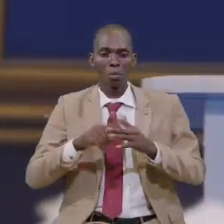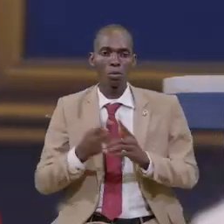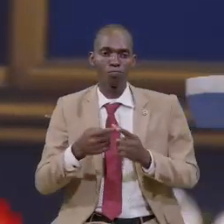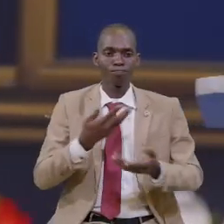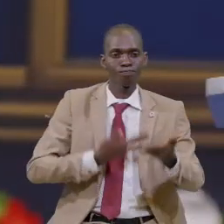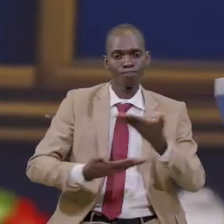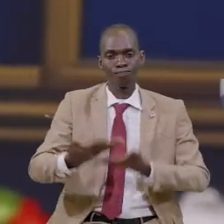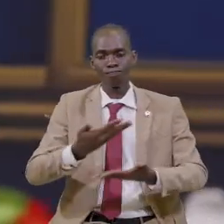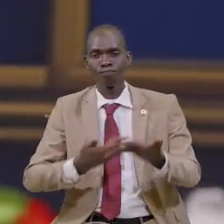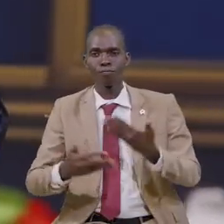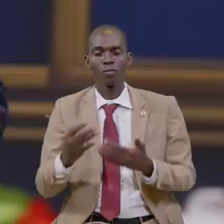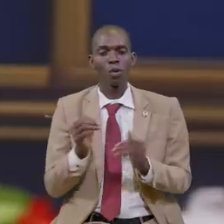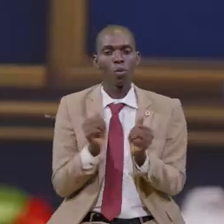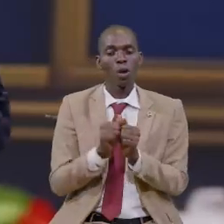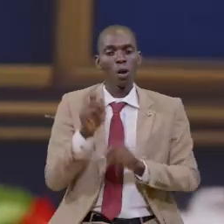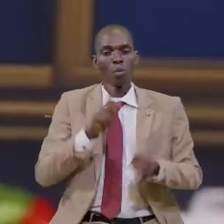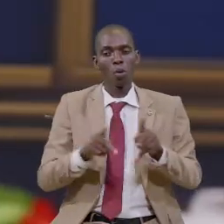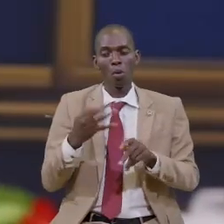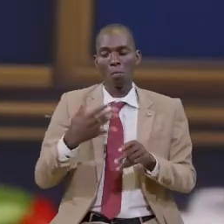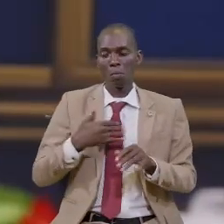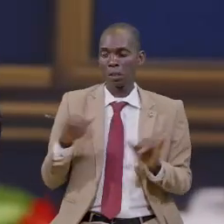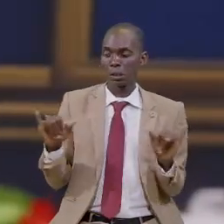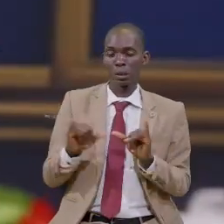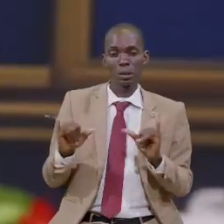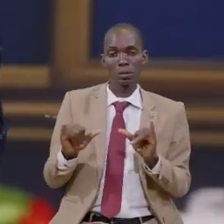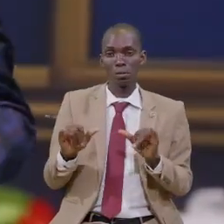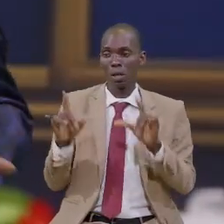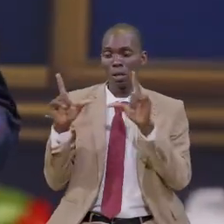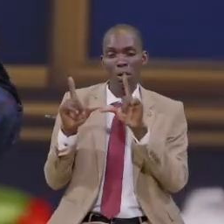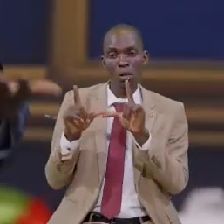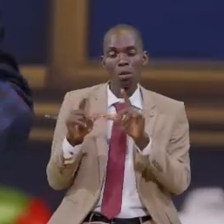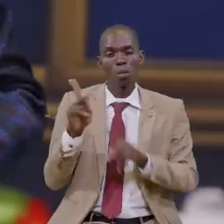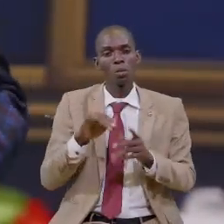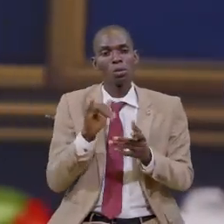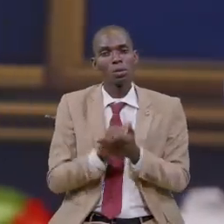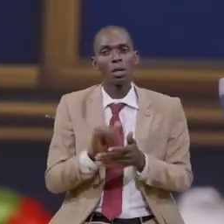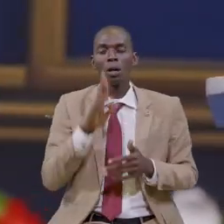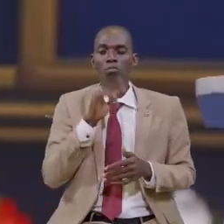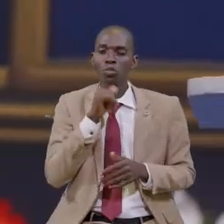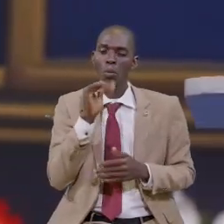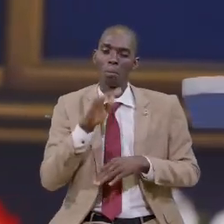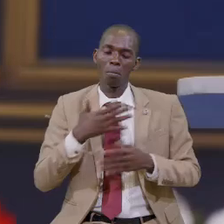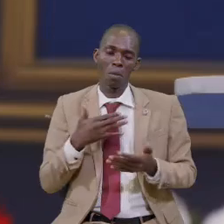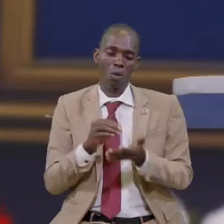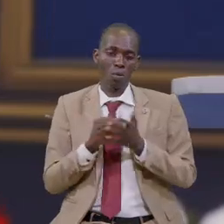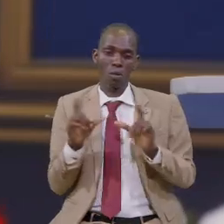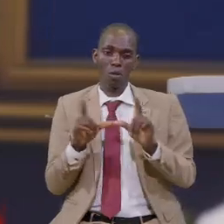my height, with people not having my heart, with people taller than myself, it